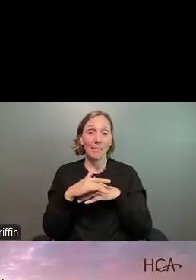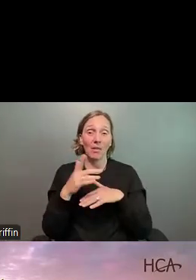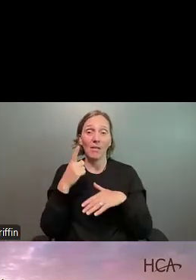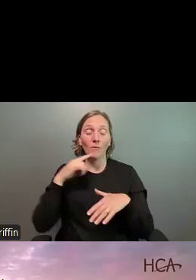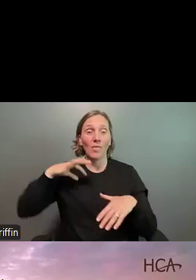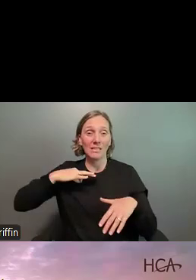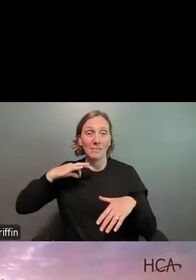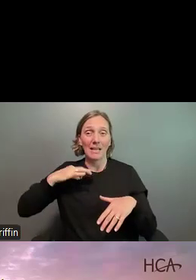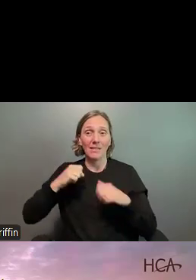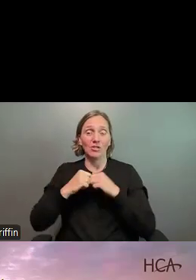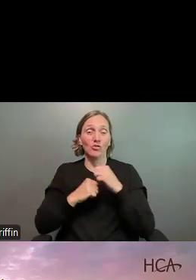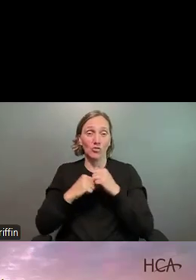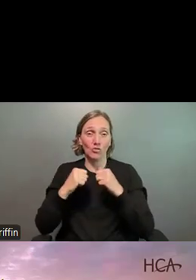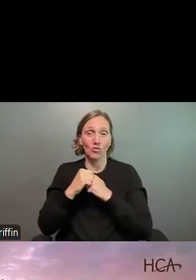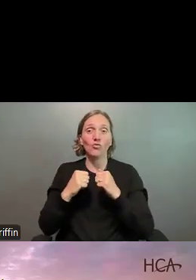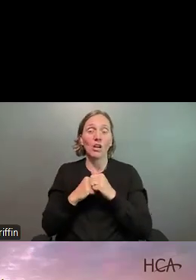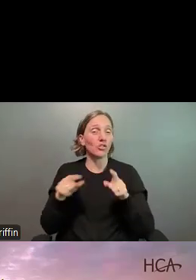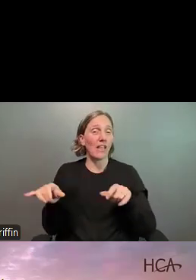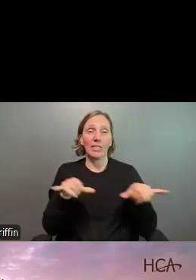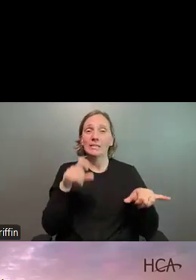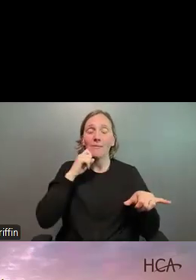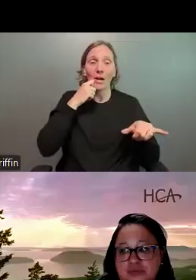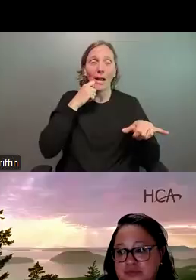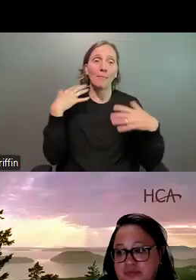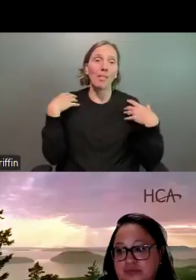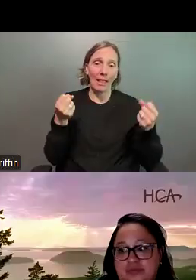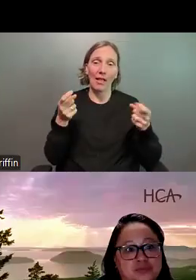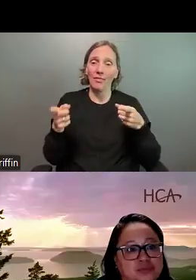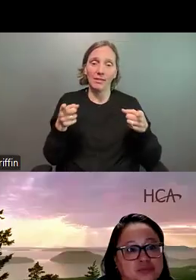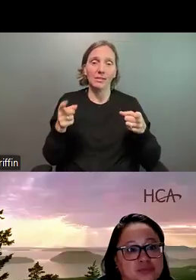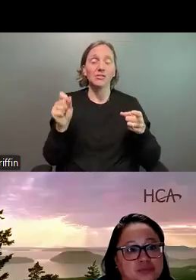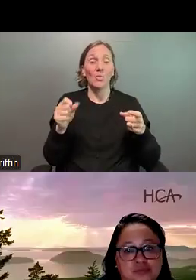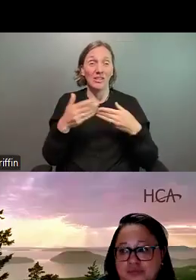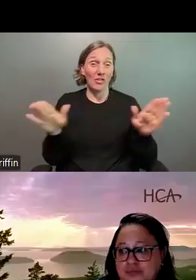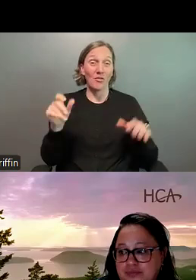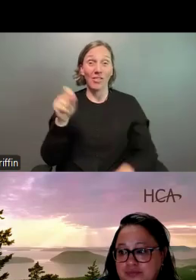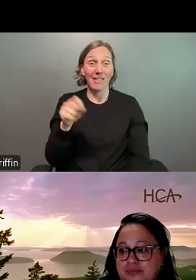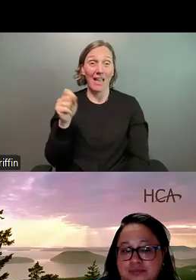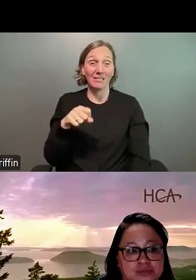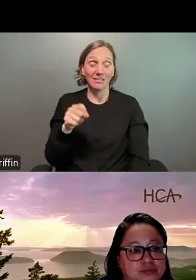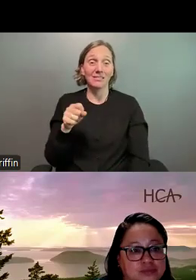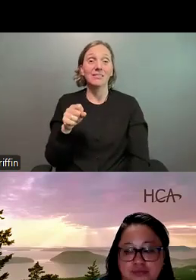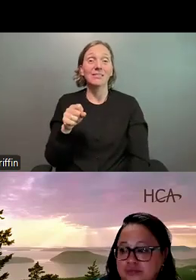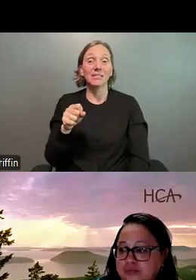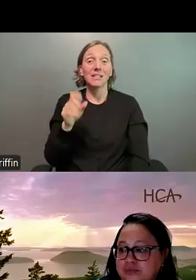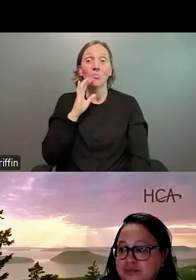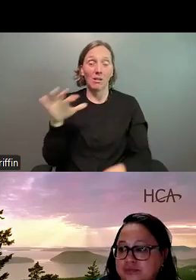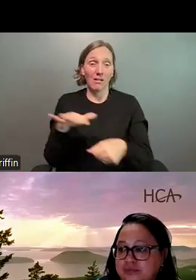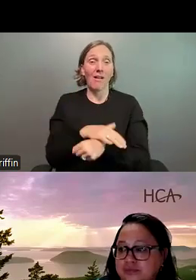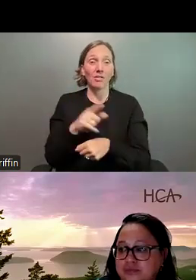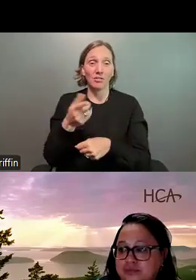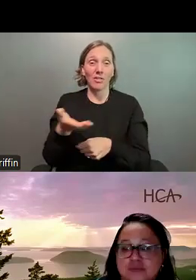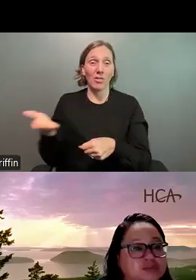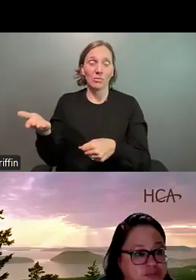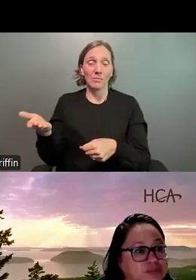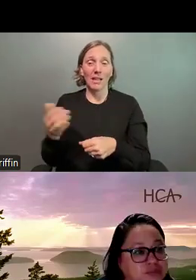Apple Health managed care clients today. So yes, generally I will say there is coverage, and you can